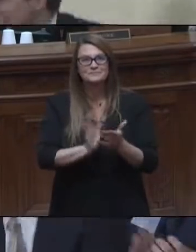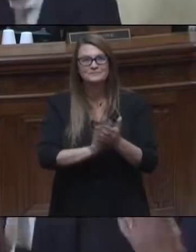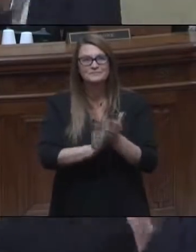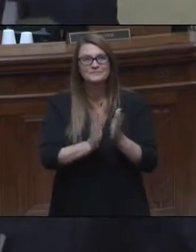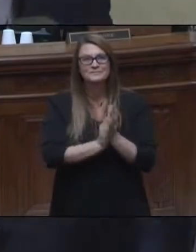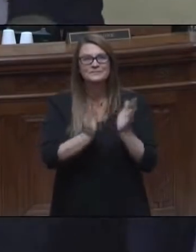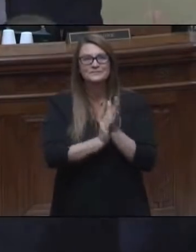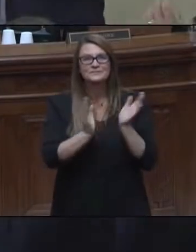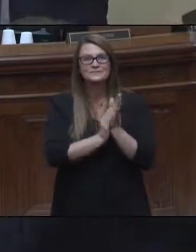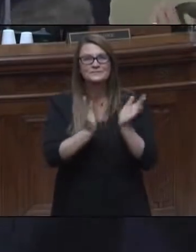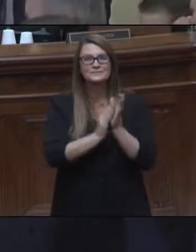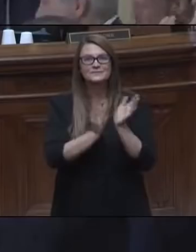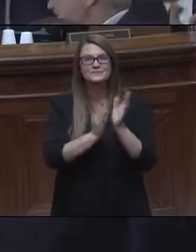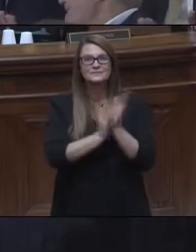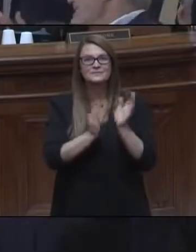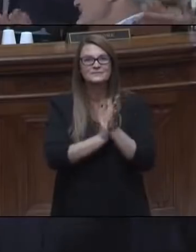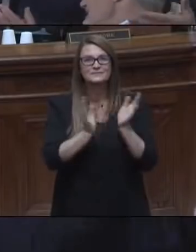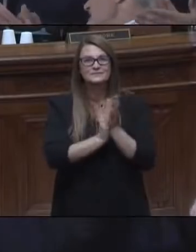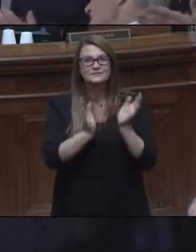Great job.